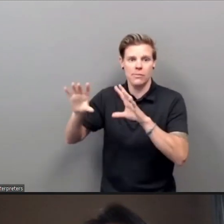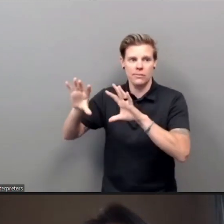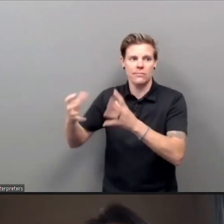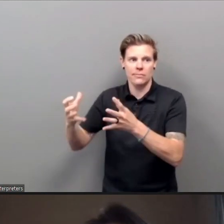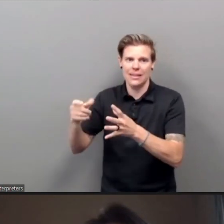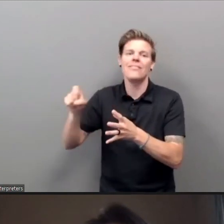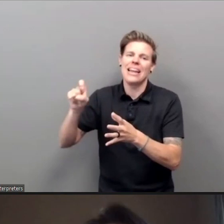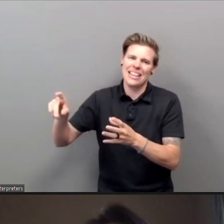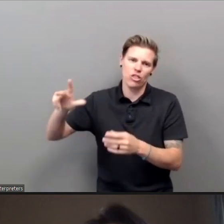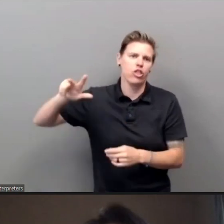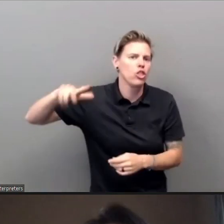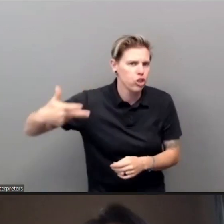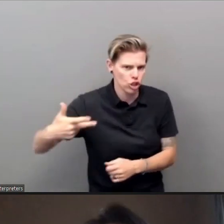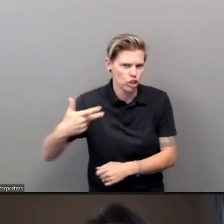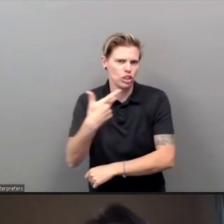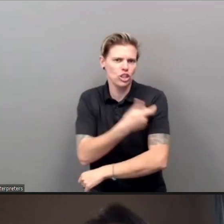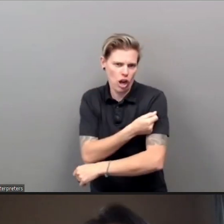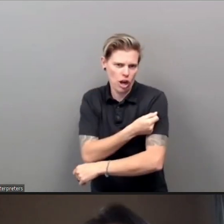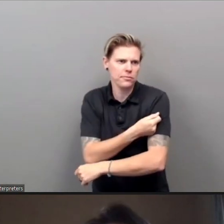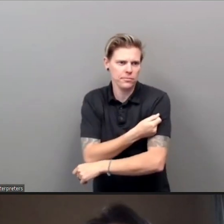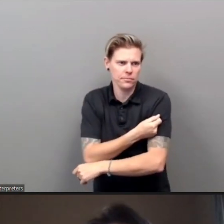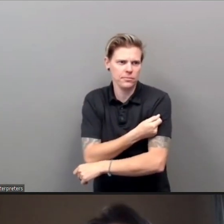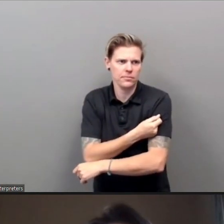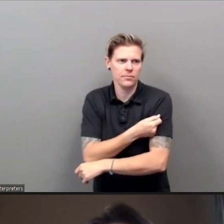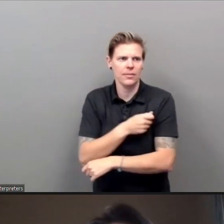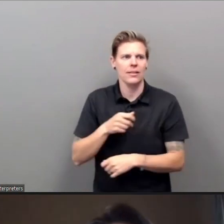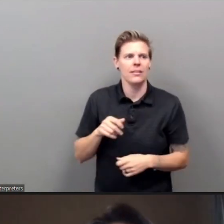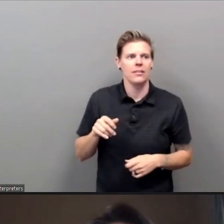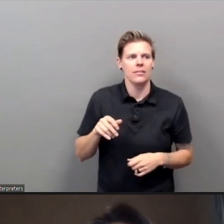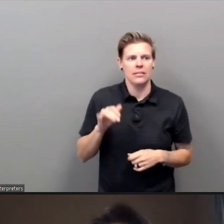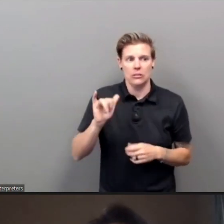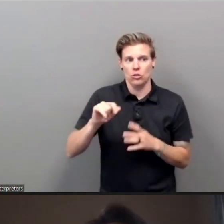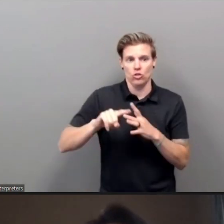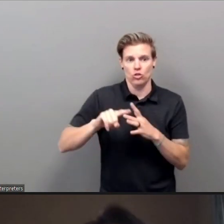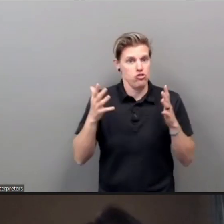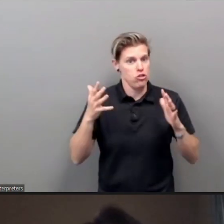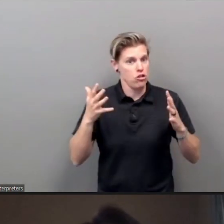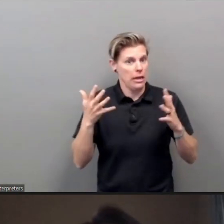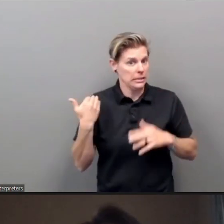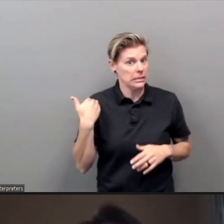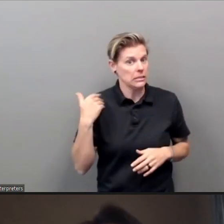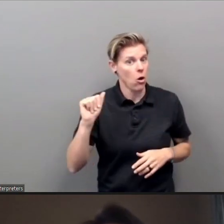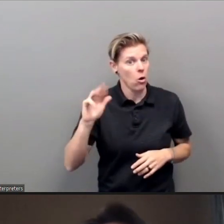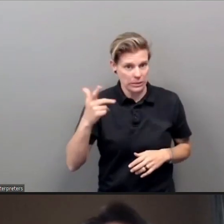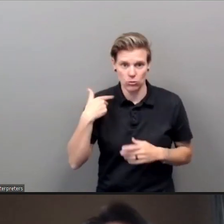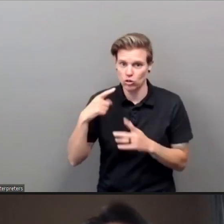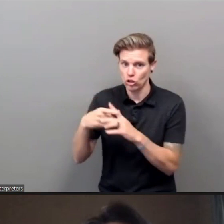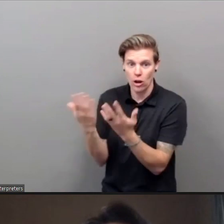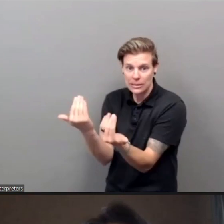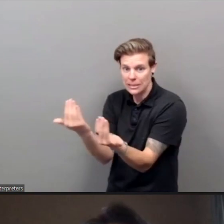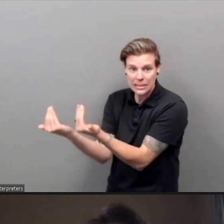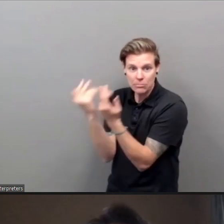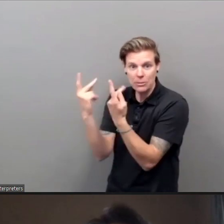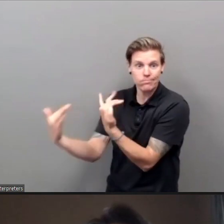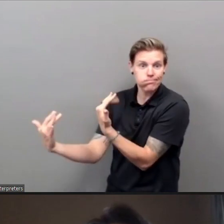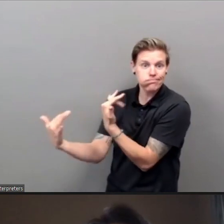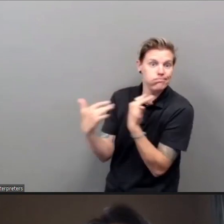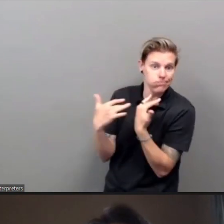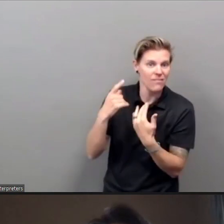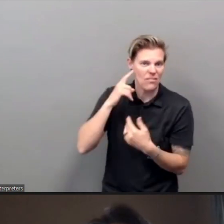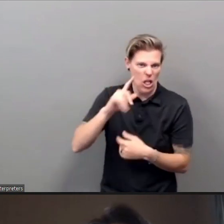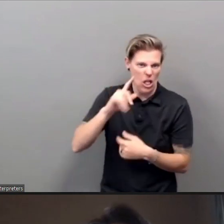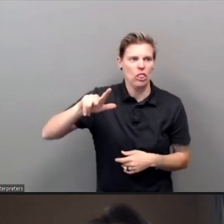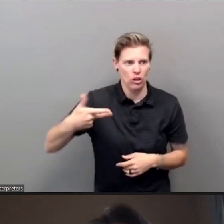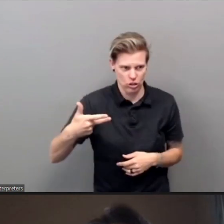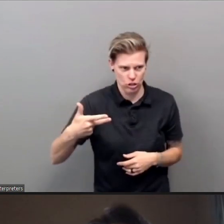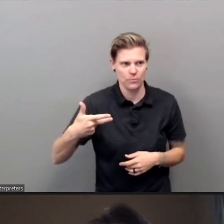currently still going through, that started in August or late July, early August, and extended through till now. We call those third